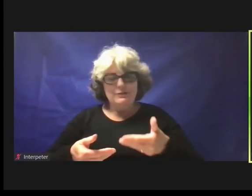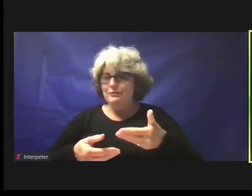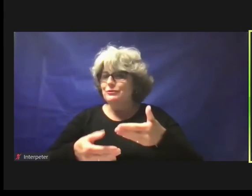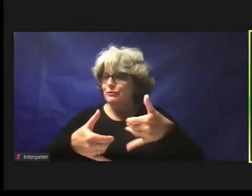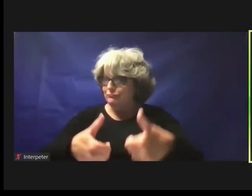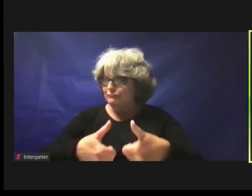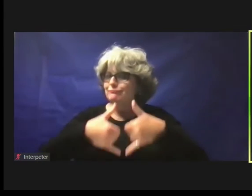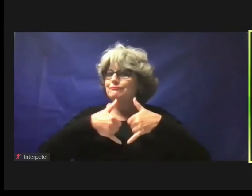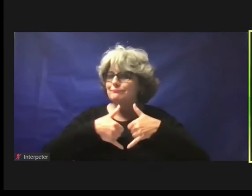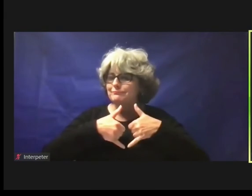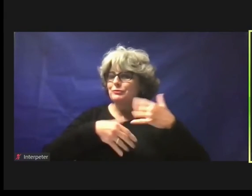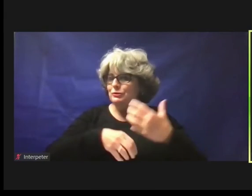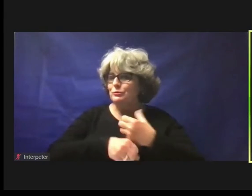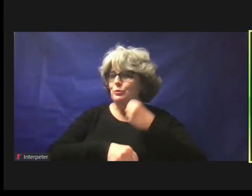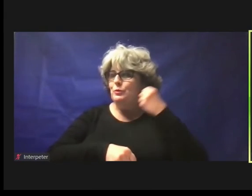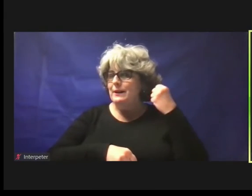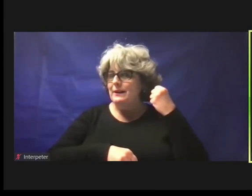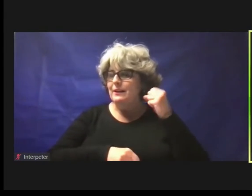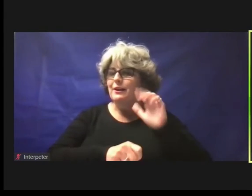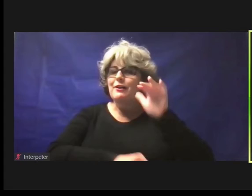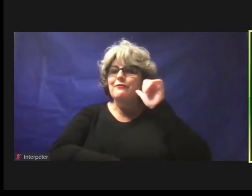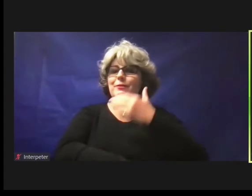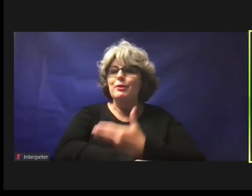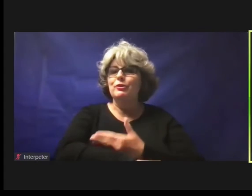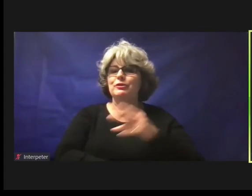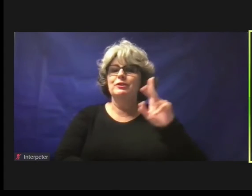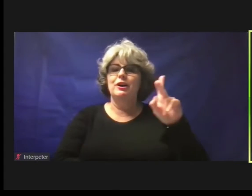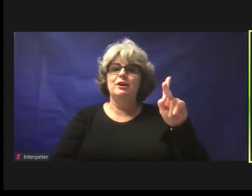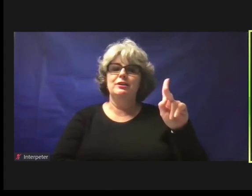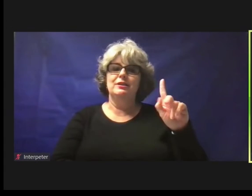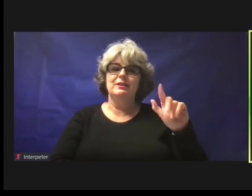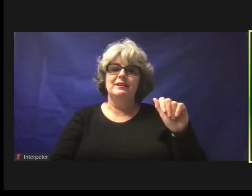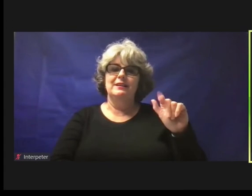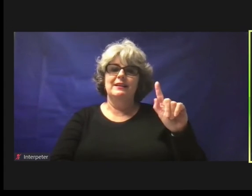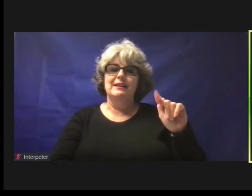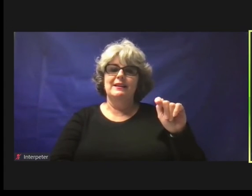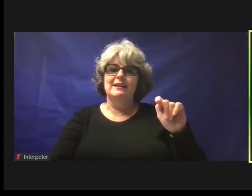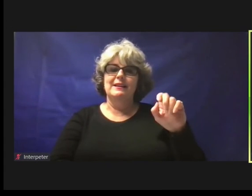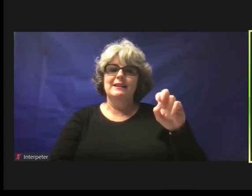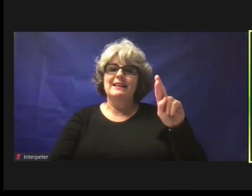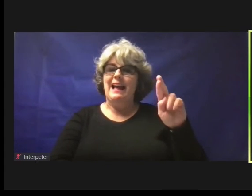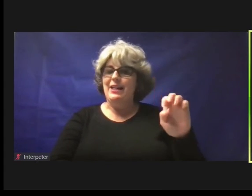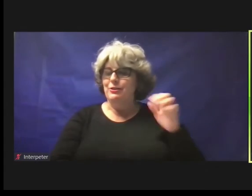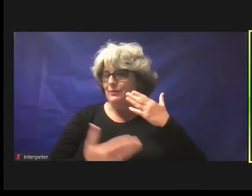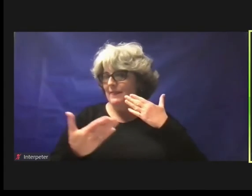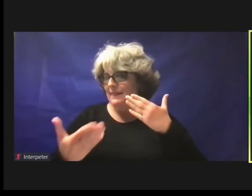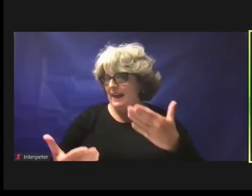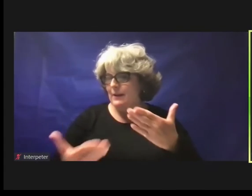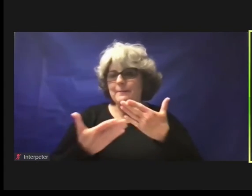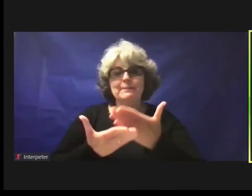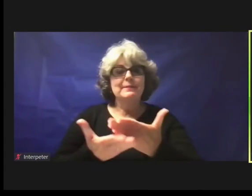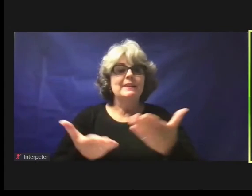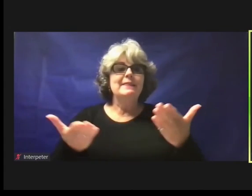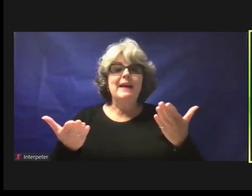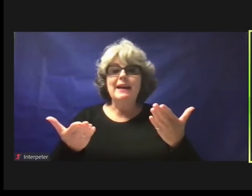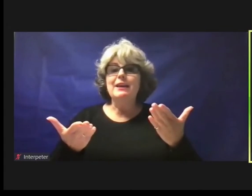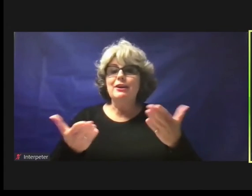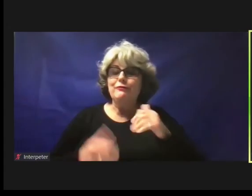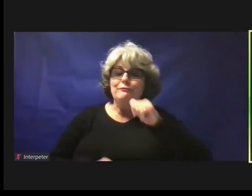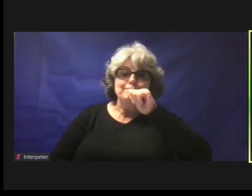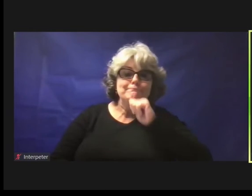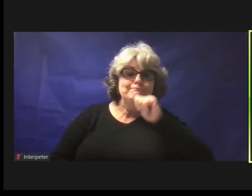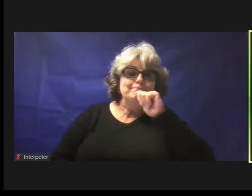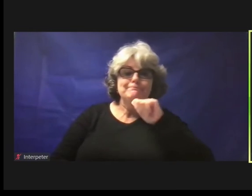this award from her daughter, Katherine. So thank you very much, Katherine. And thank you all for putting up with